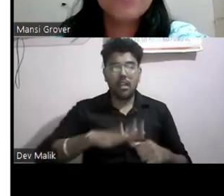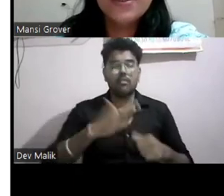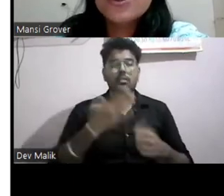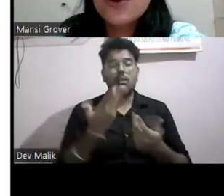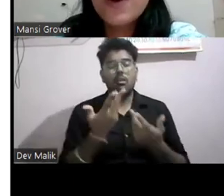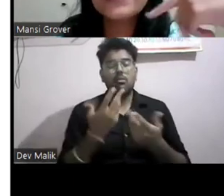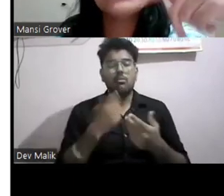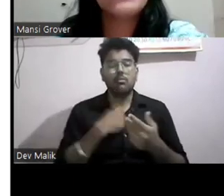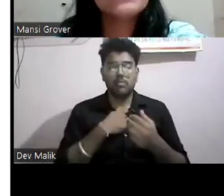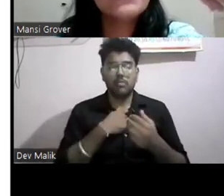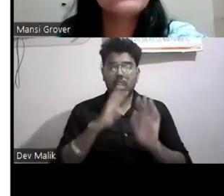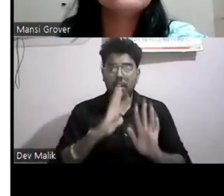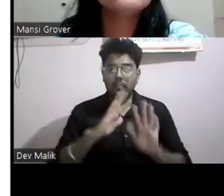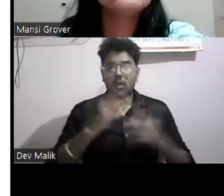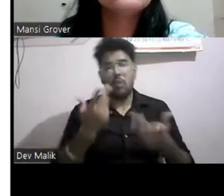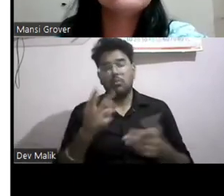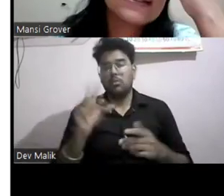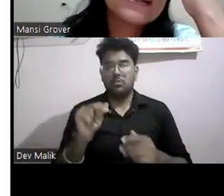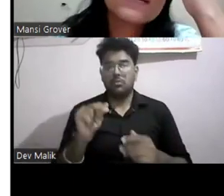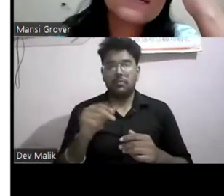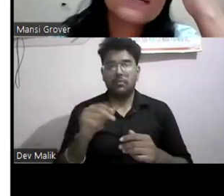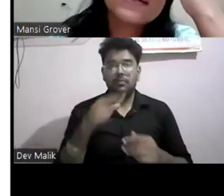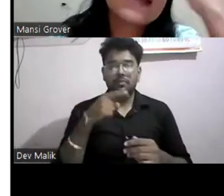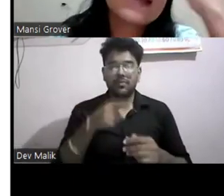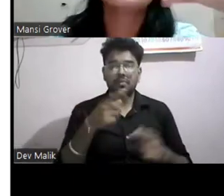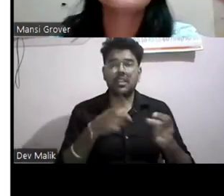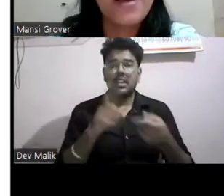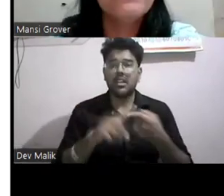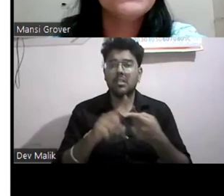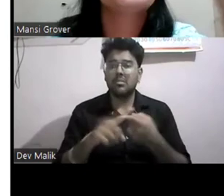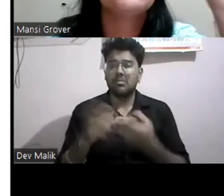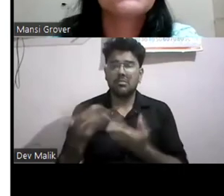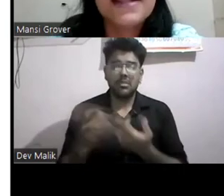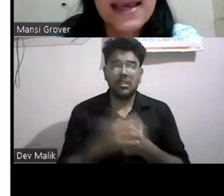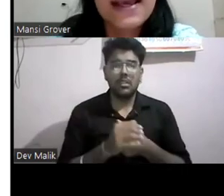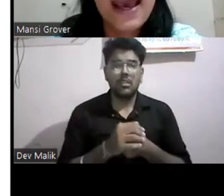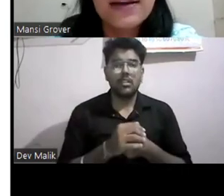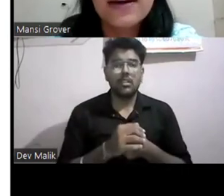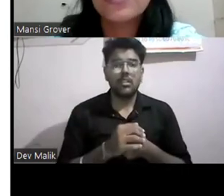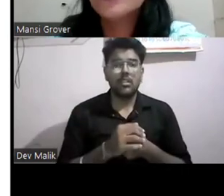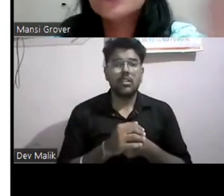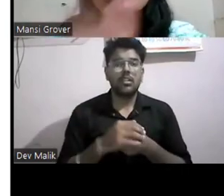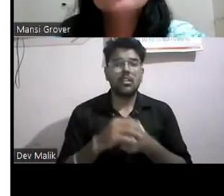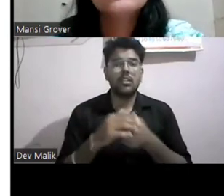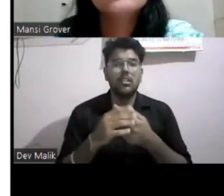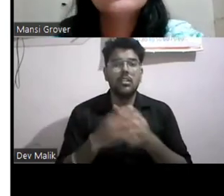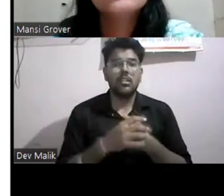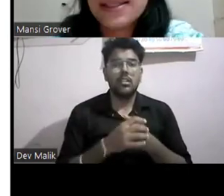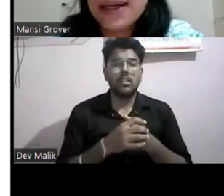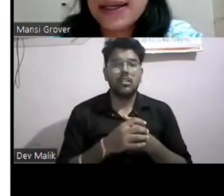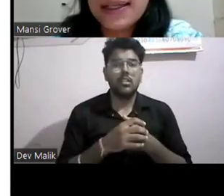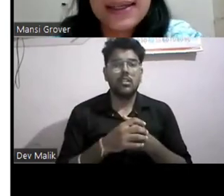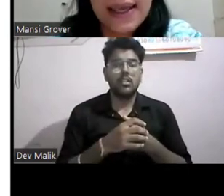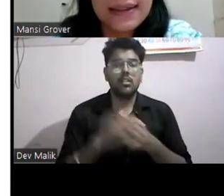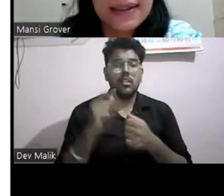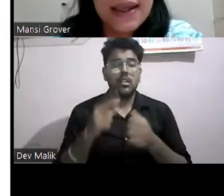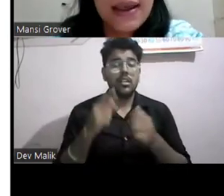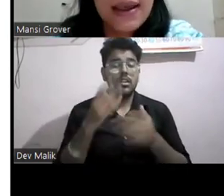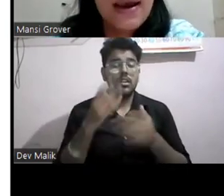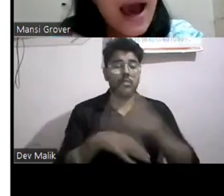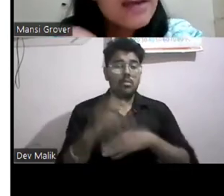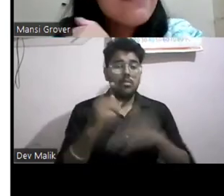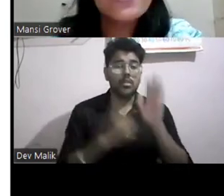to be. So one can analyze these texts, texts like Hamlet, texts like Heather, through the disability studies